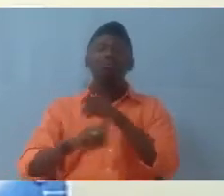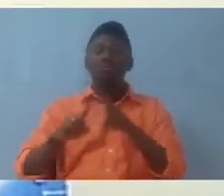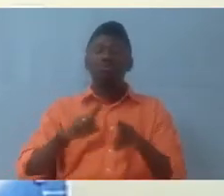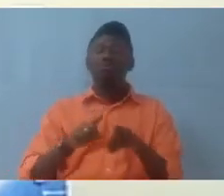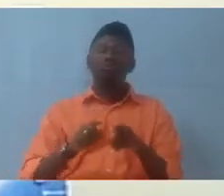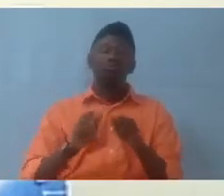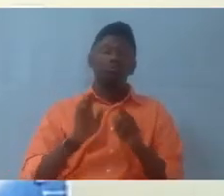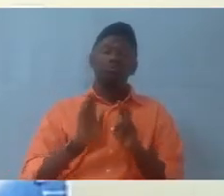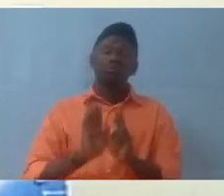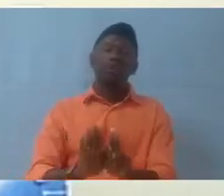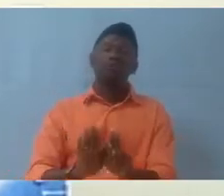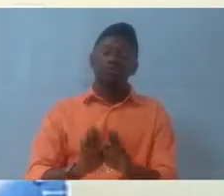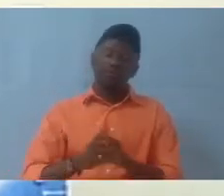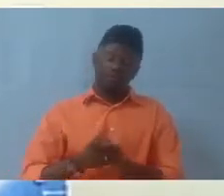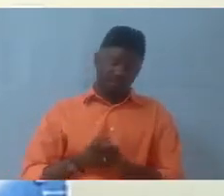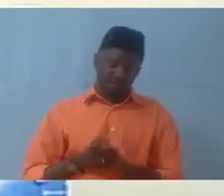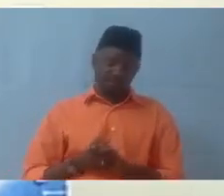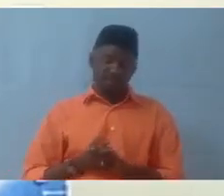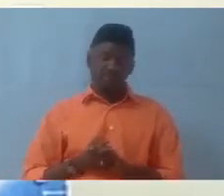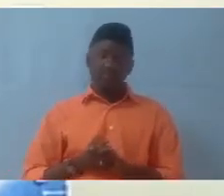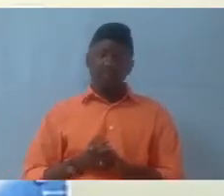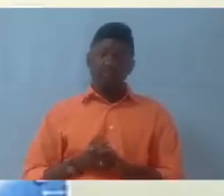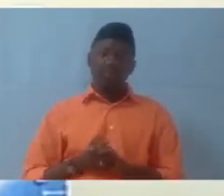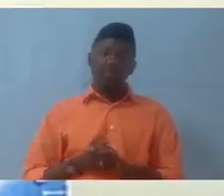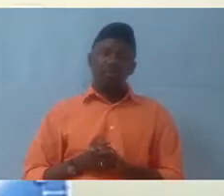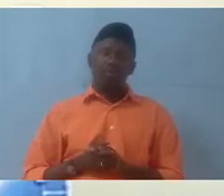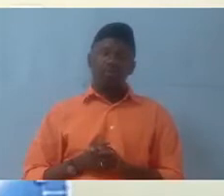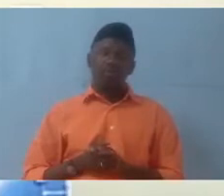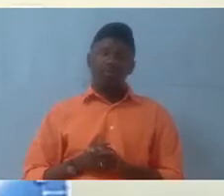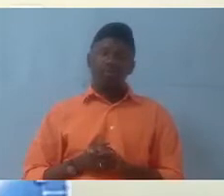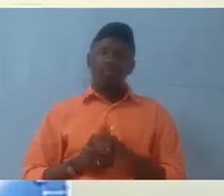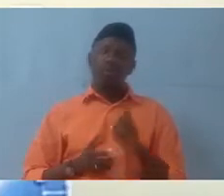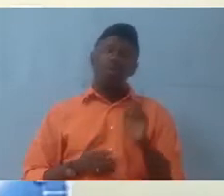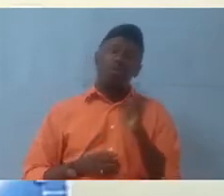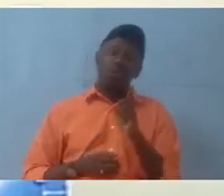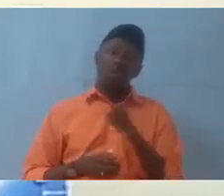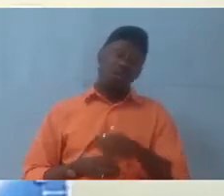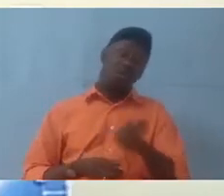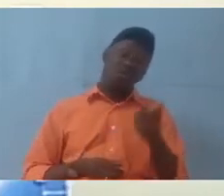And so therefore, if what an aggrieved party could have done is to